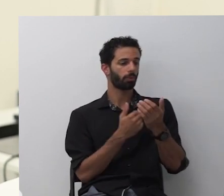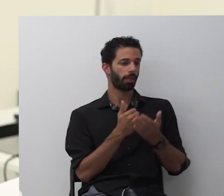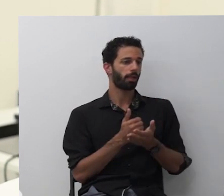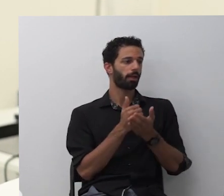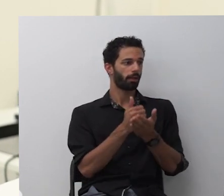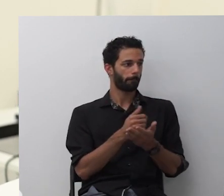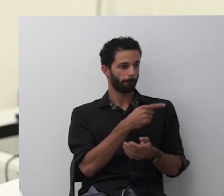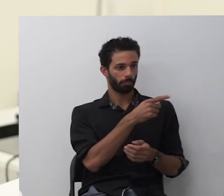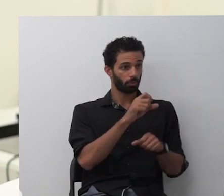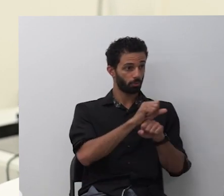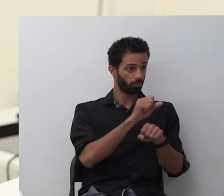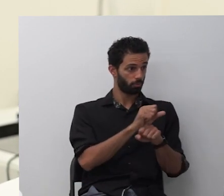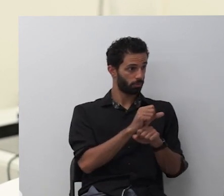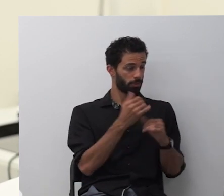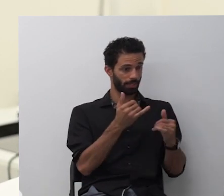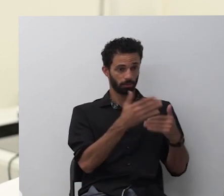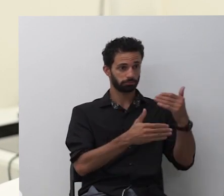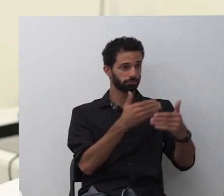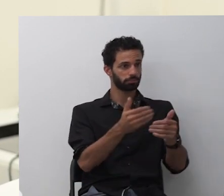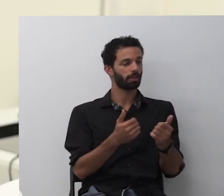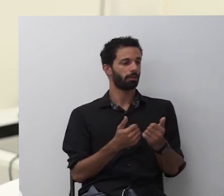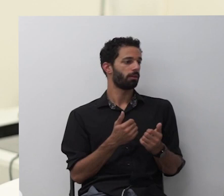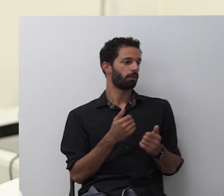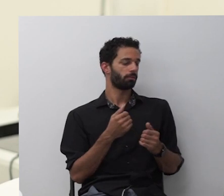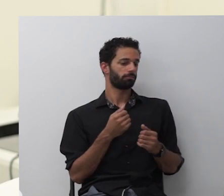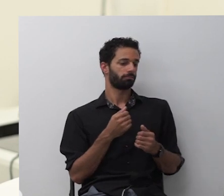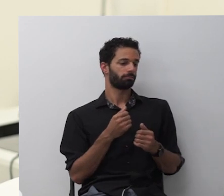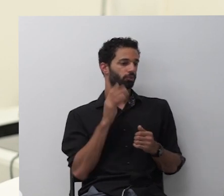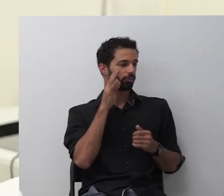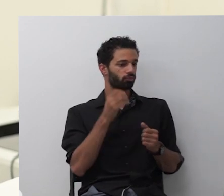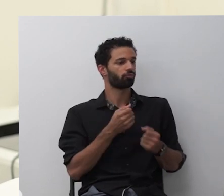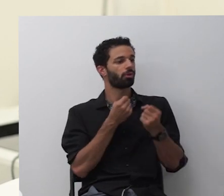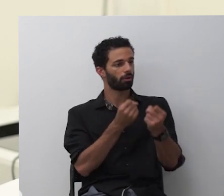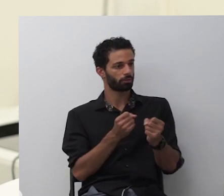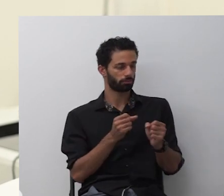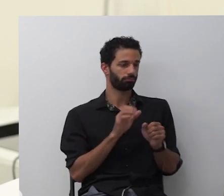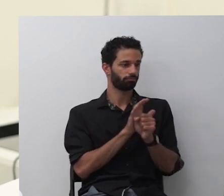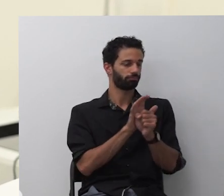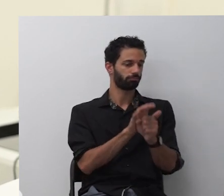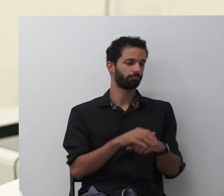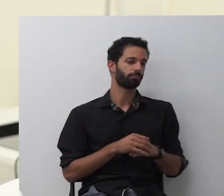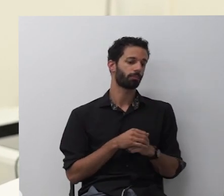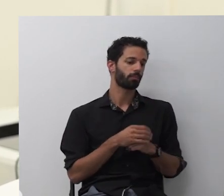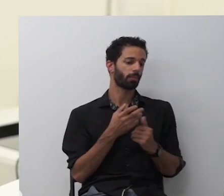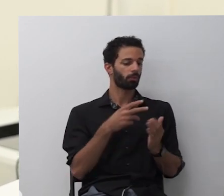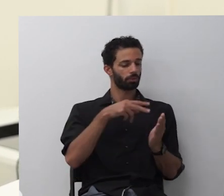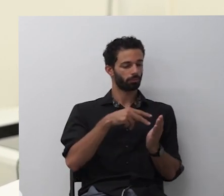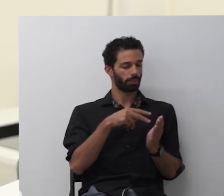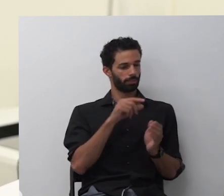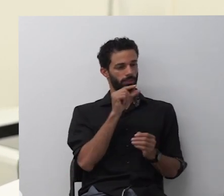that you all are already engaged in or want to do. So I want to start by just reading you a little bit just to set